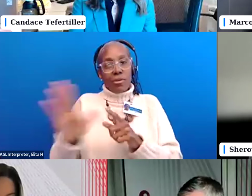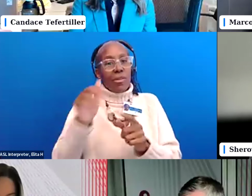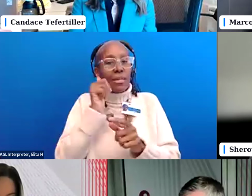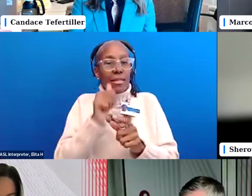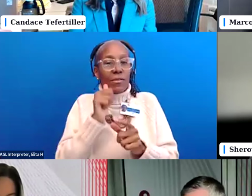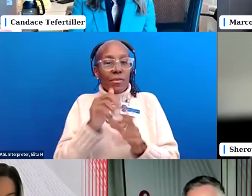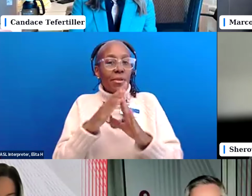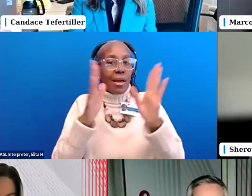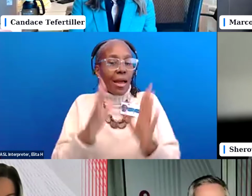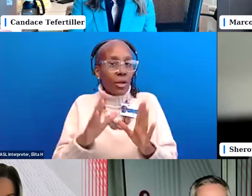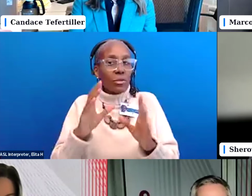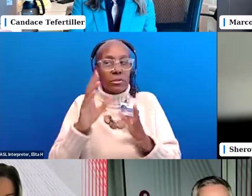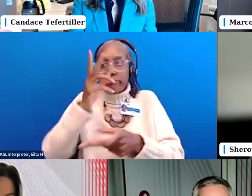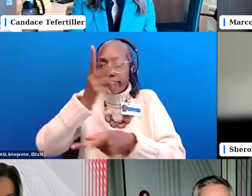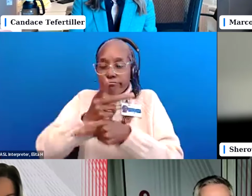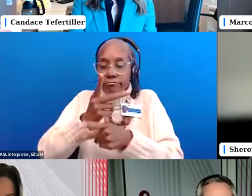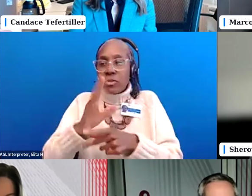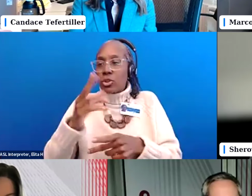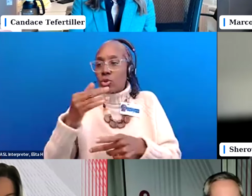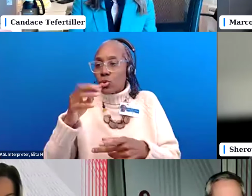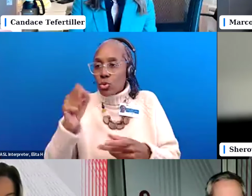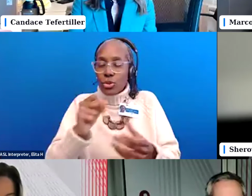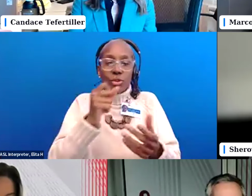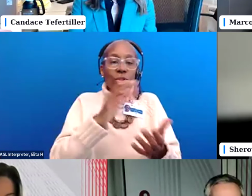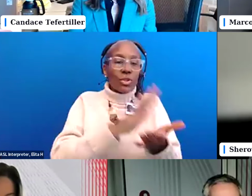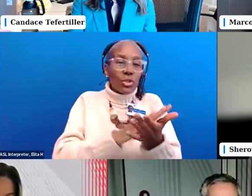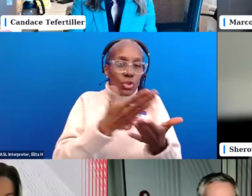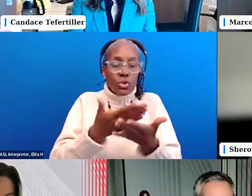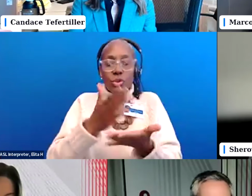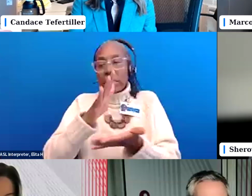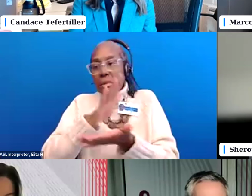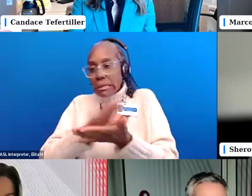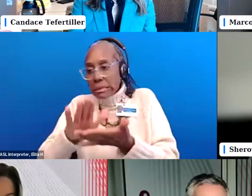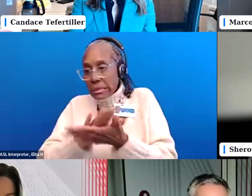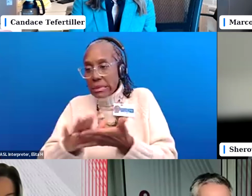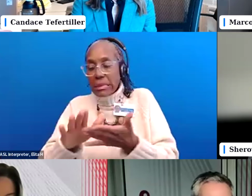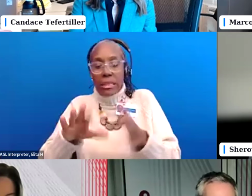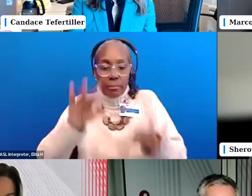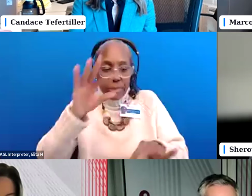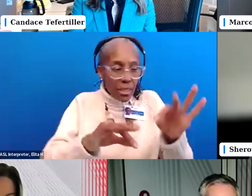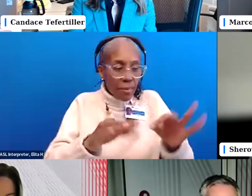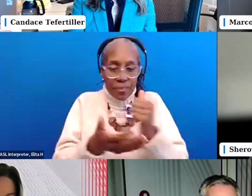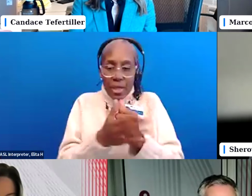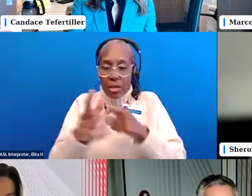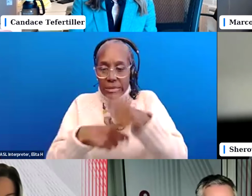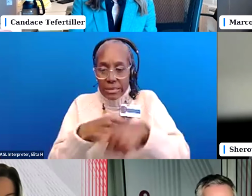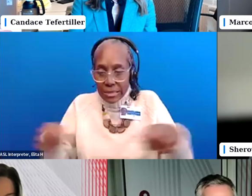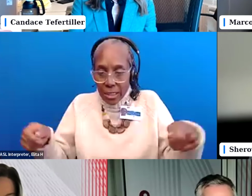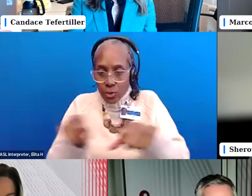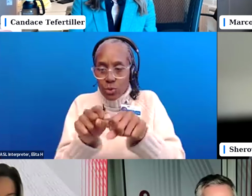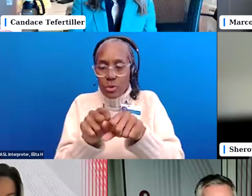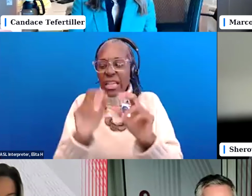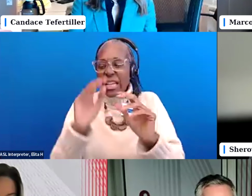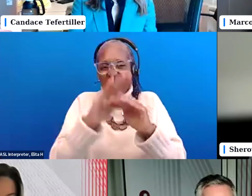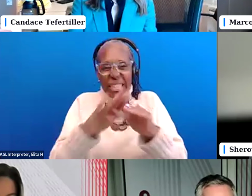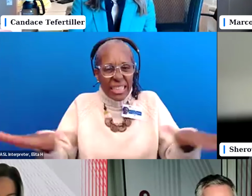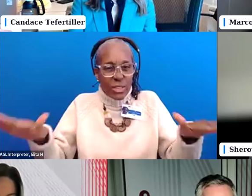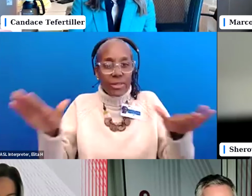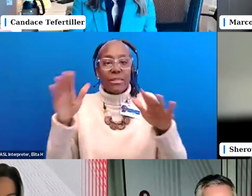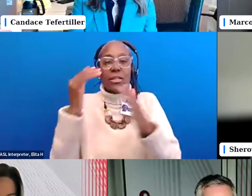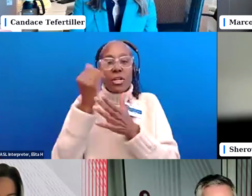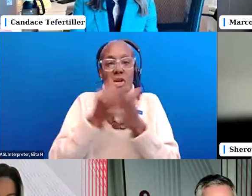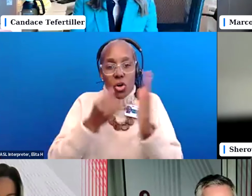household chores, being able to cook, clean, pick up, help them tie shoes. If you deal with little kids and